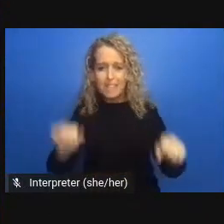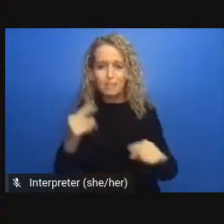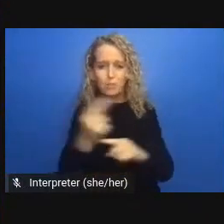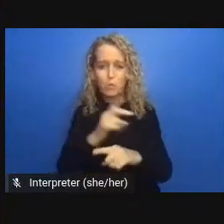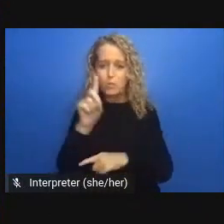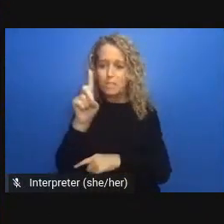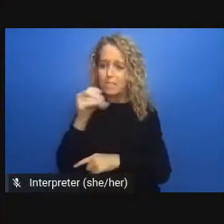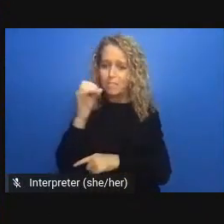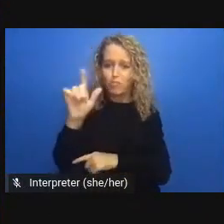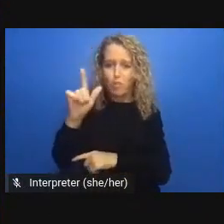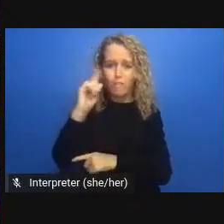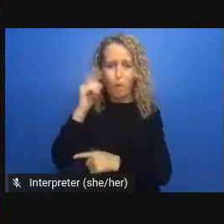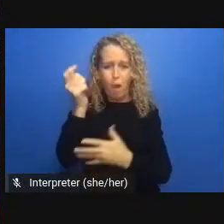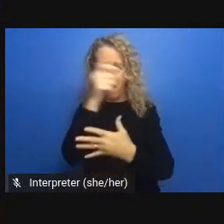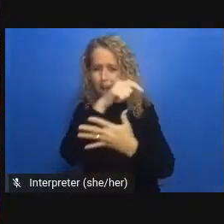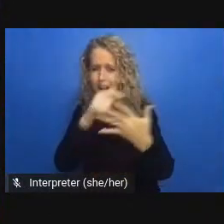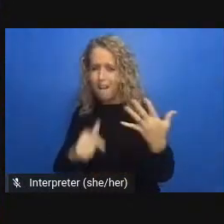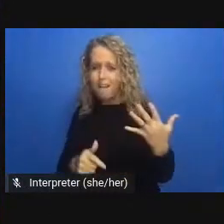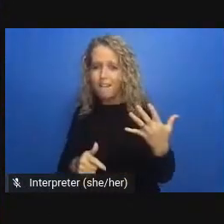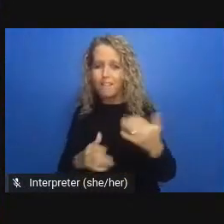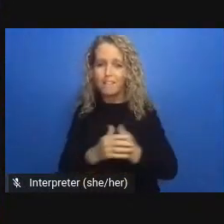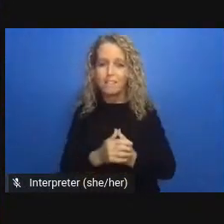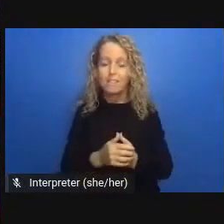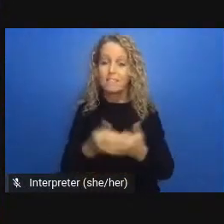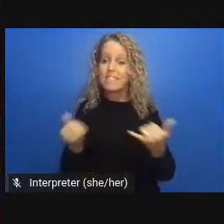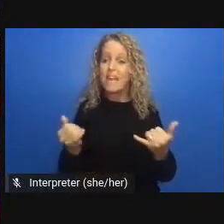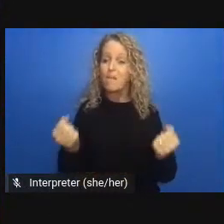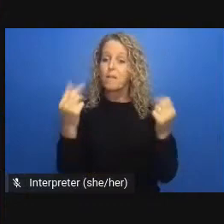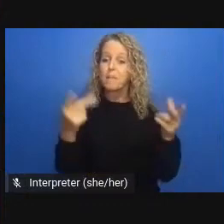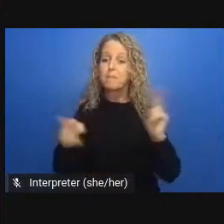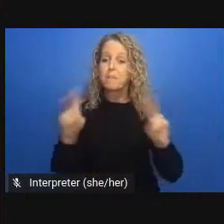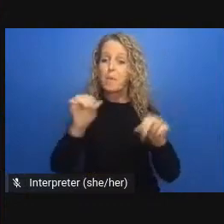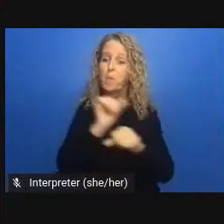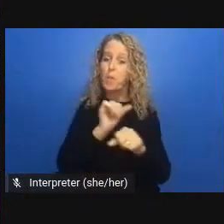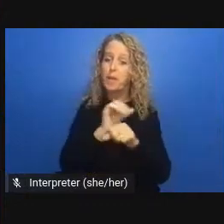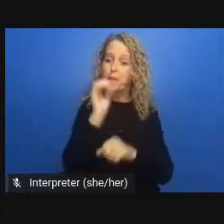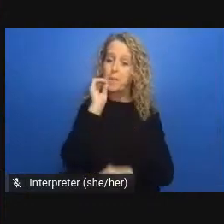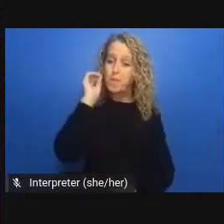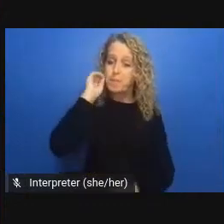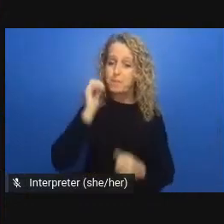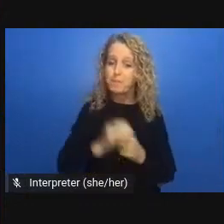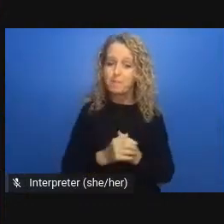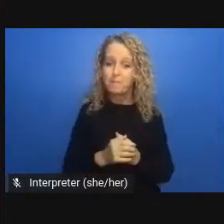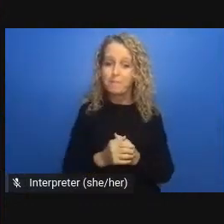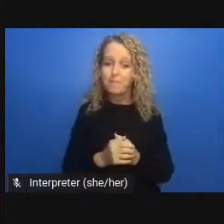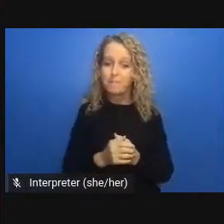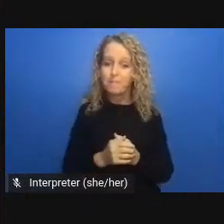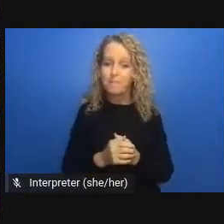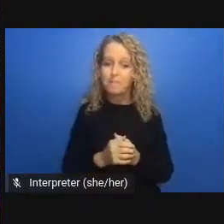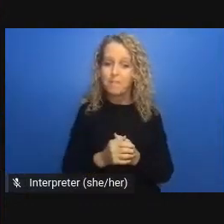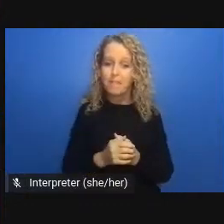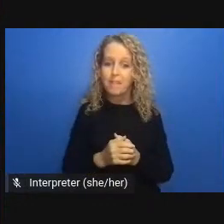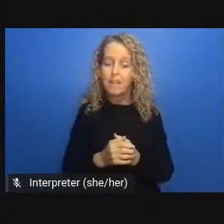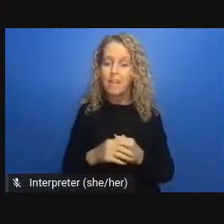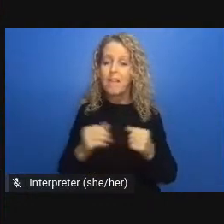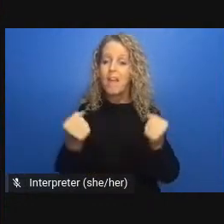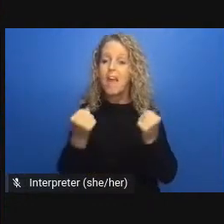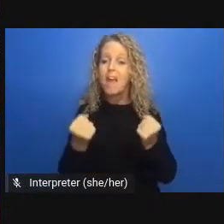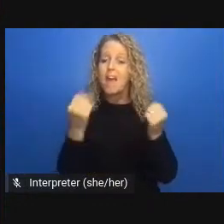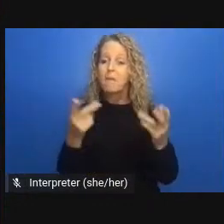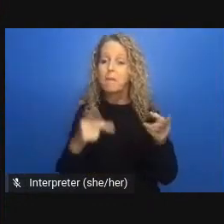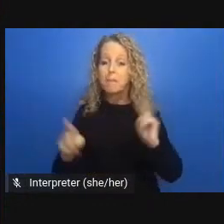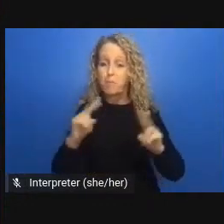imagined before. How many of us are working from home? How many of us are actually experiencing in this